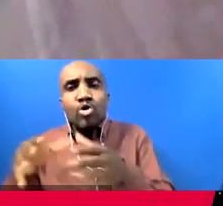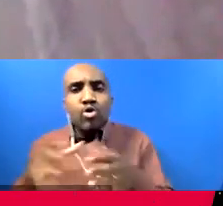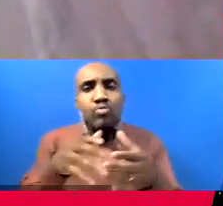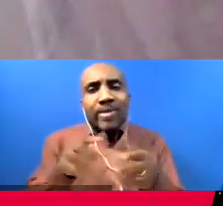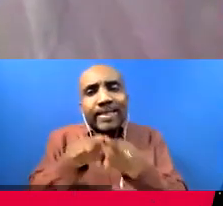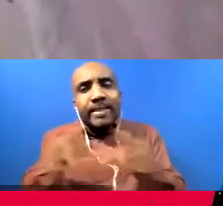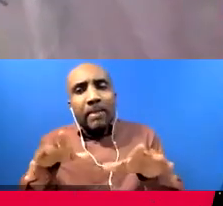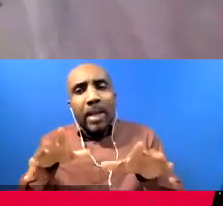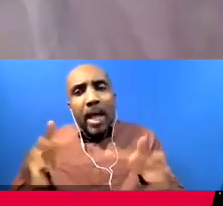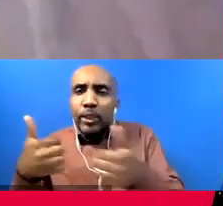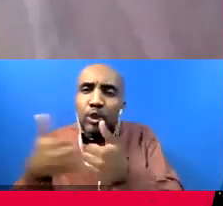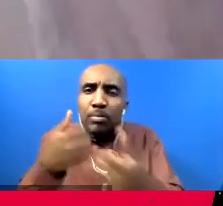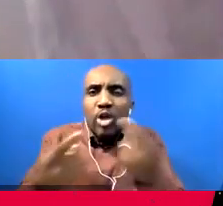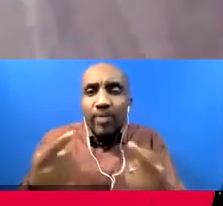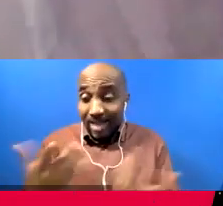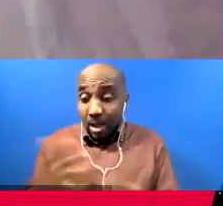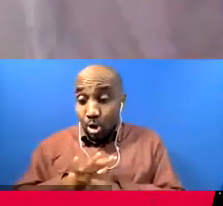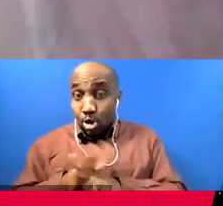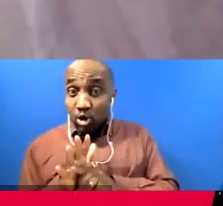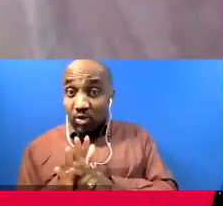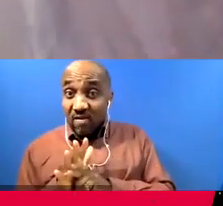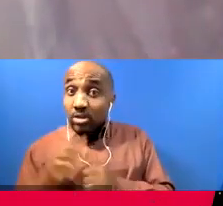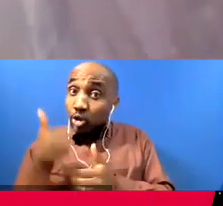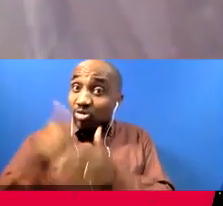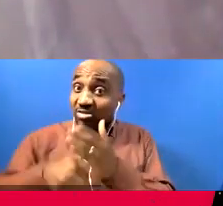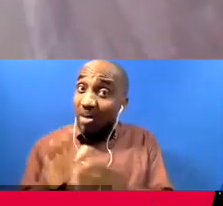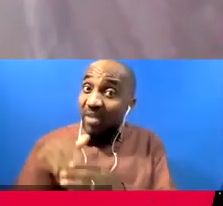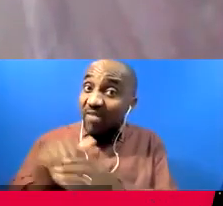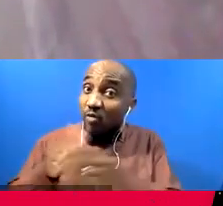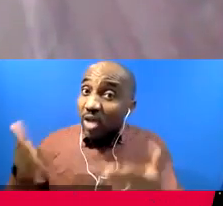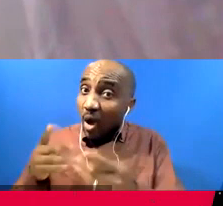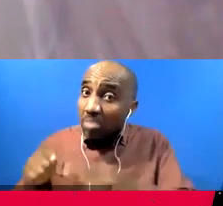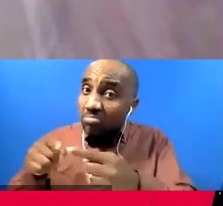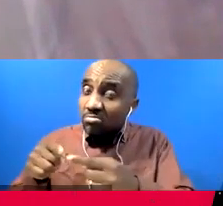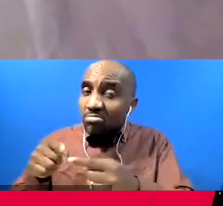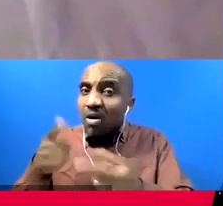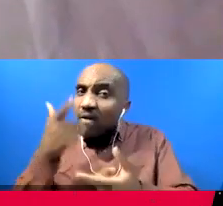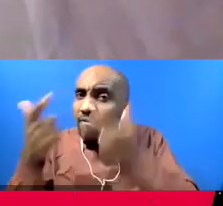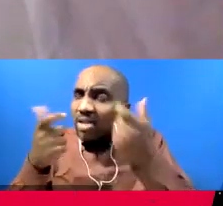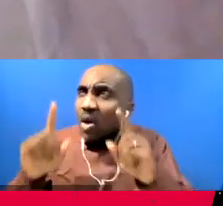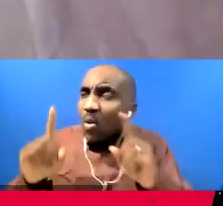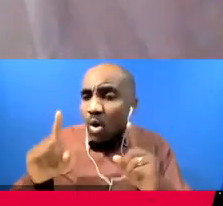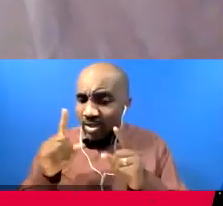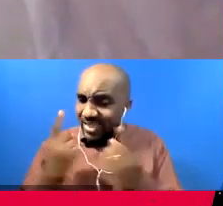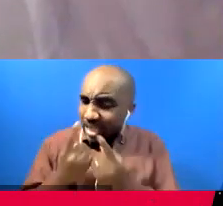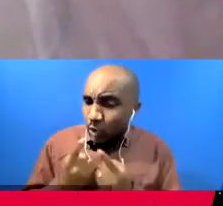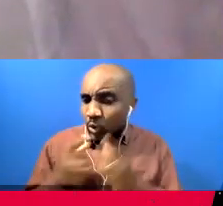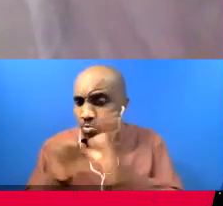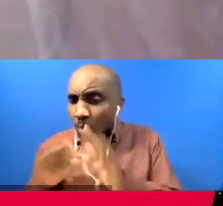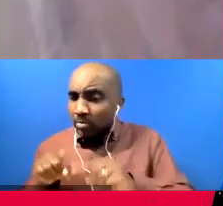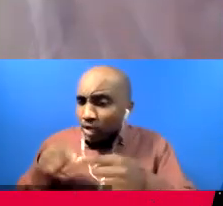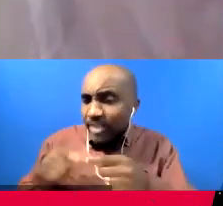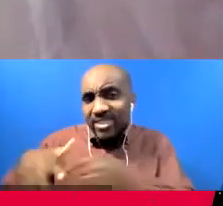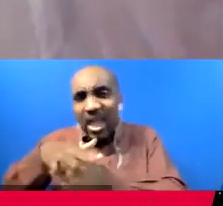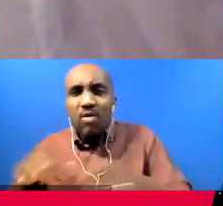or even like a mutual aid group during this like COVID pandemic. That might be a good starting point for you to then find out some of the